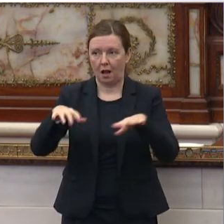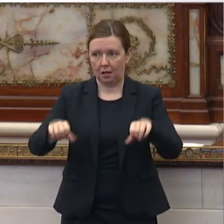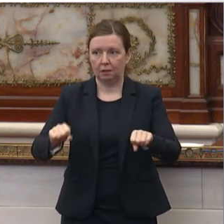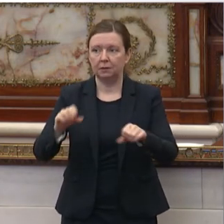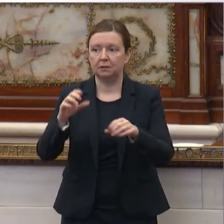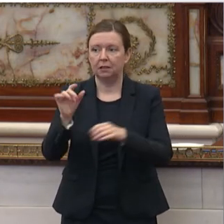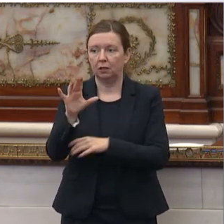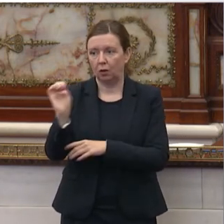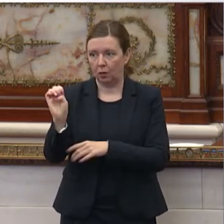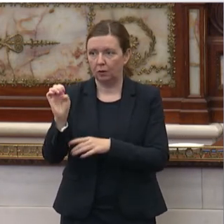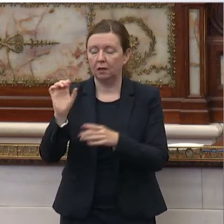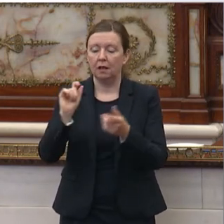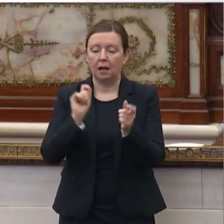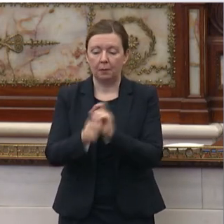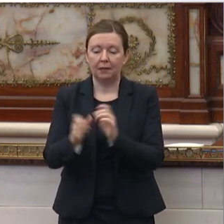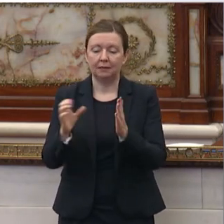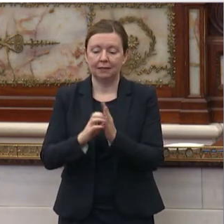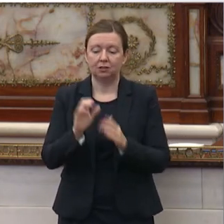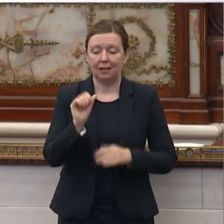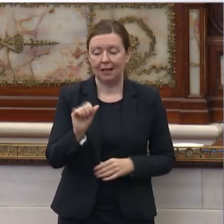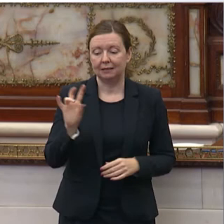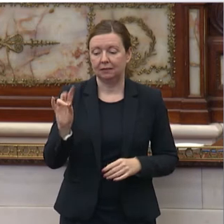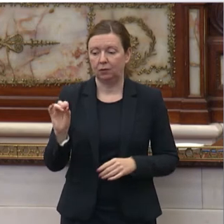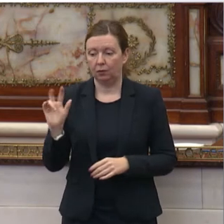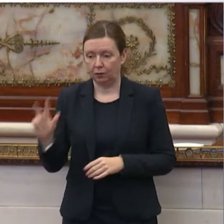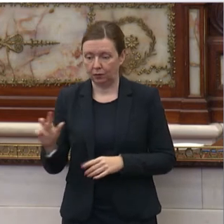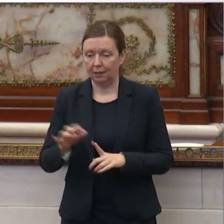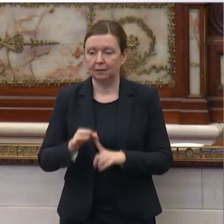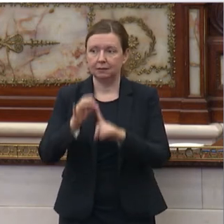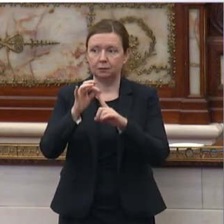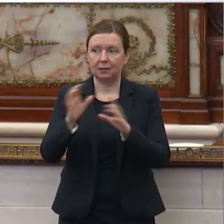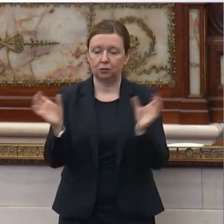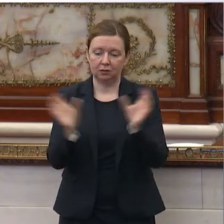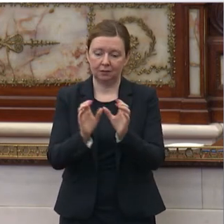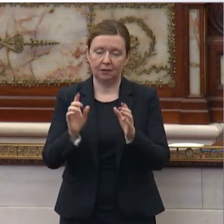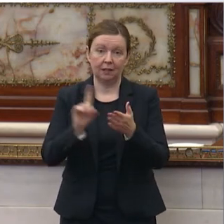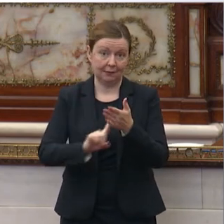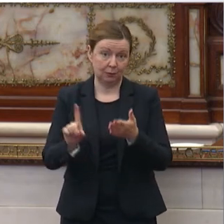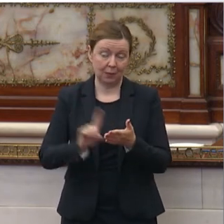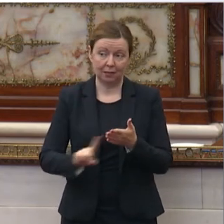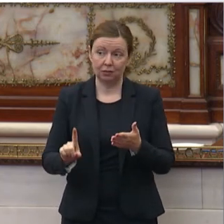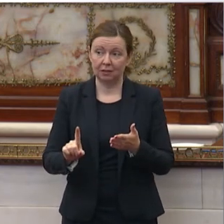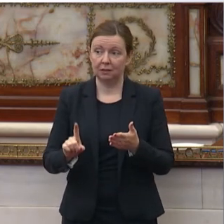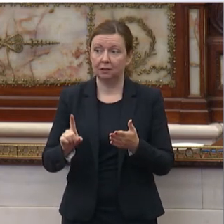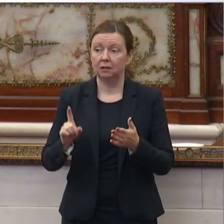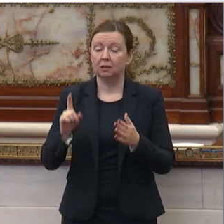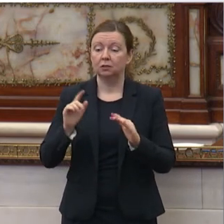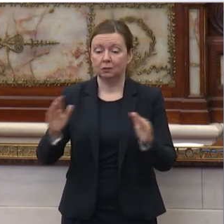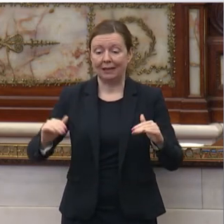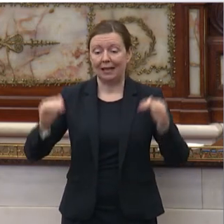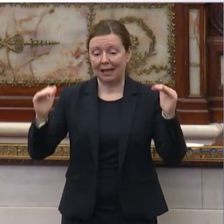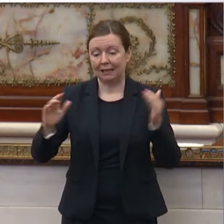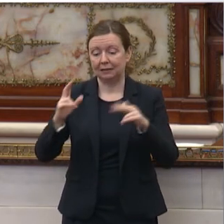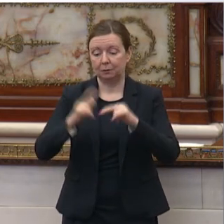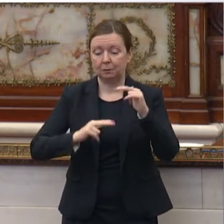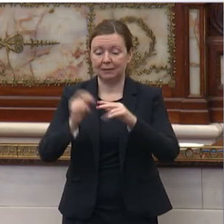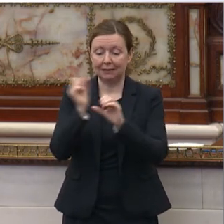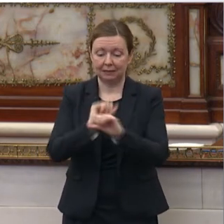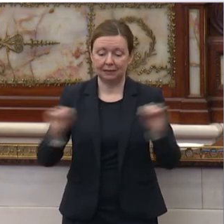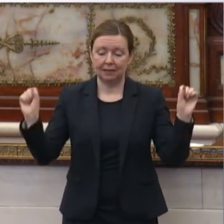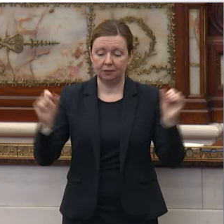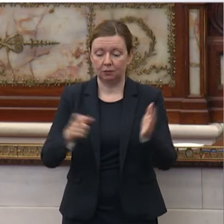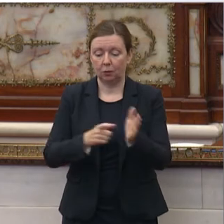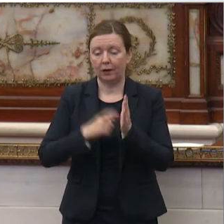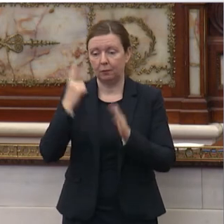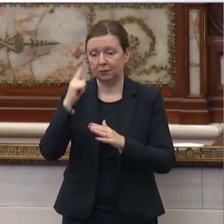Philadelphia Code, by amending Section A703, entitled Special Certificate of Inspection, to enhance building safety requirements